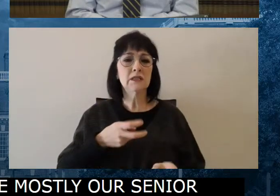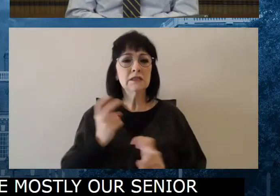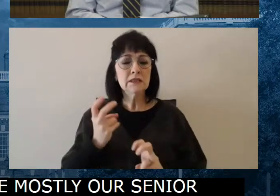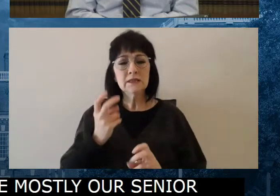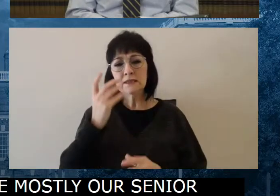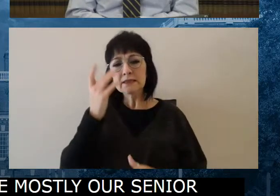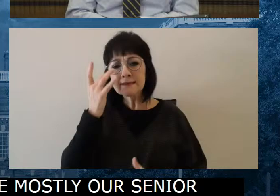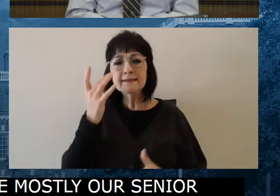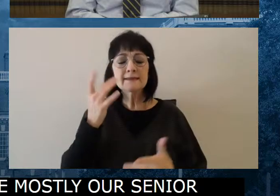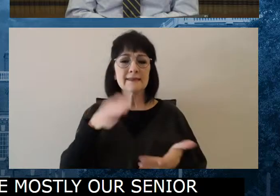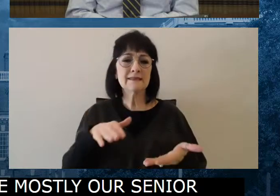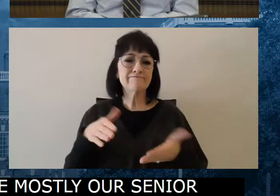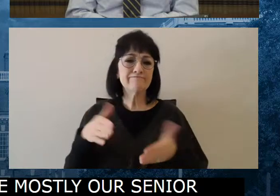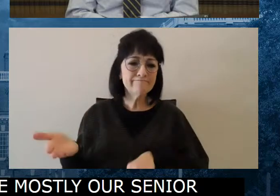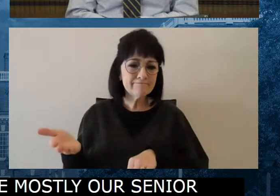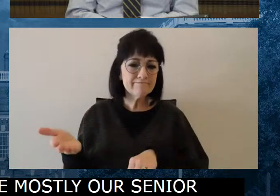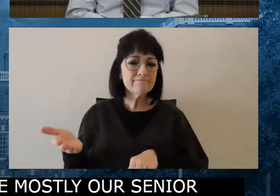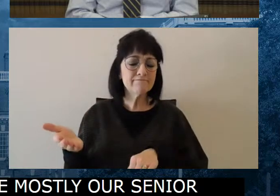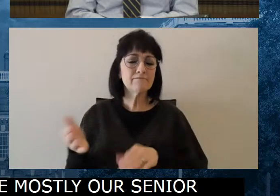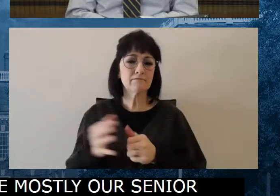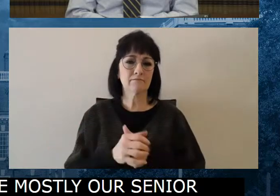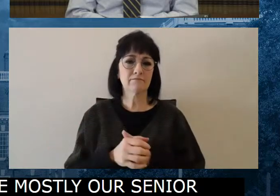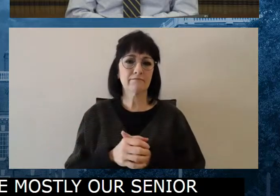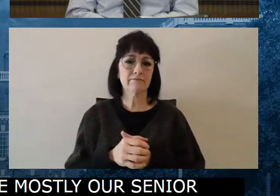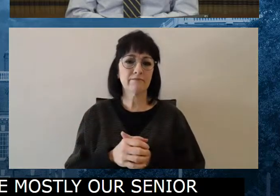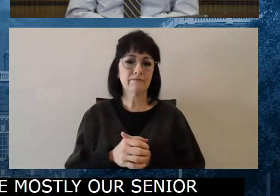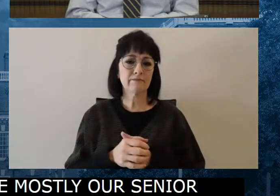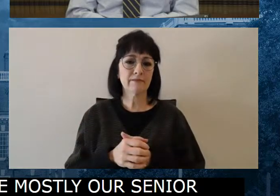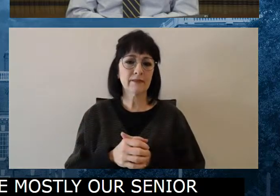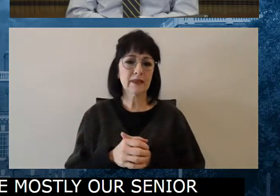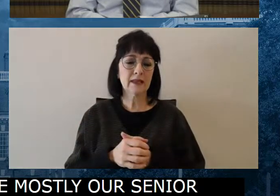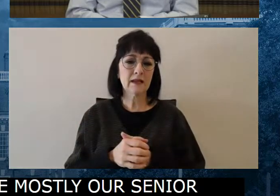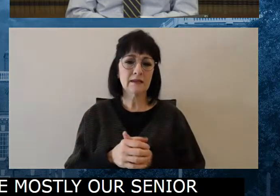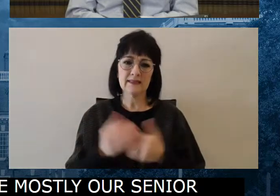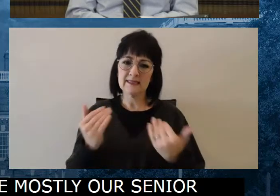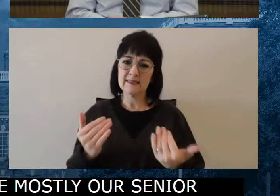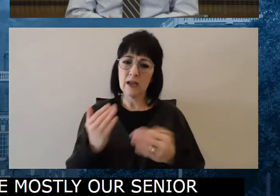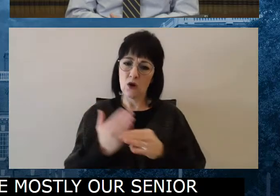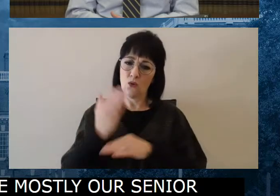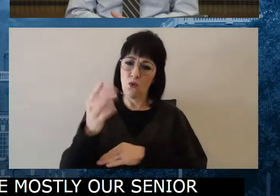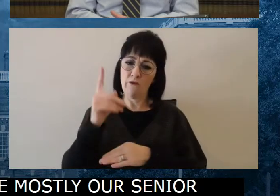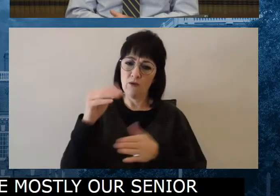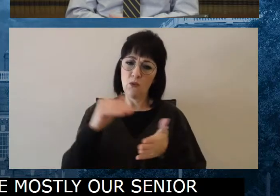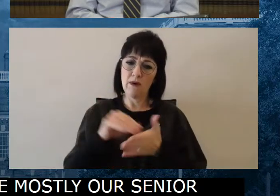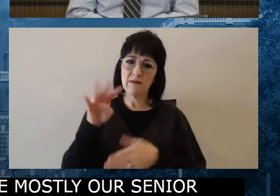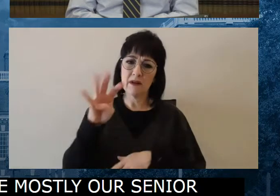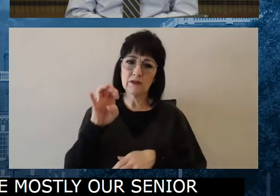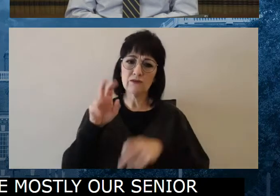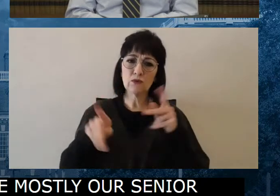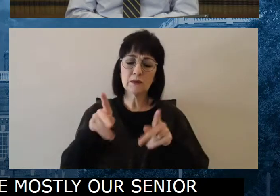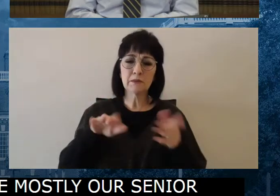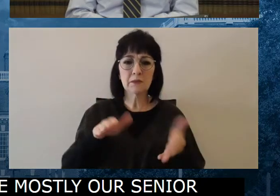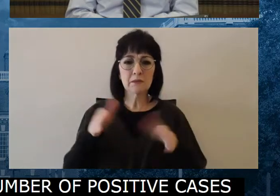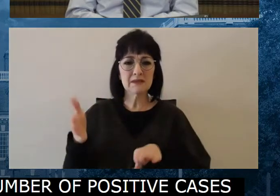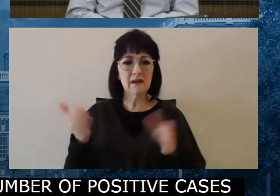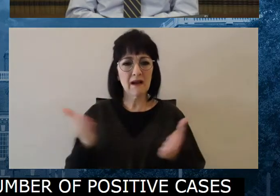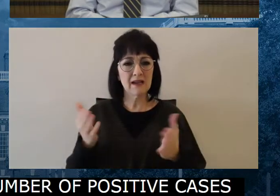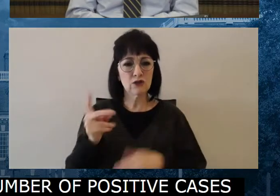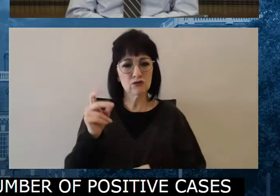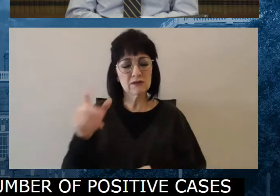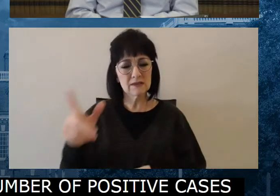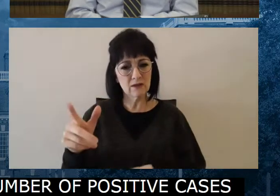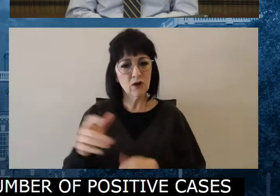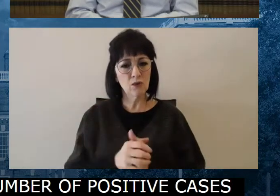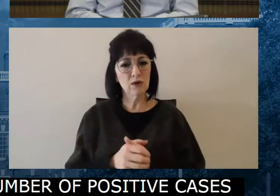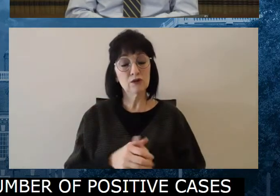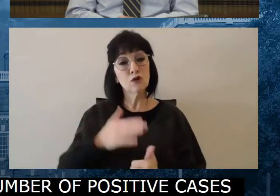But number of positive cases on a day-to-day basis is getting better, flattening out there a little bit. So you need to be cautious, need